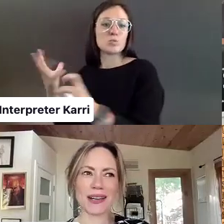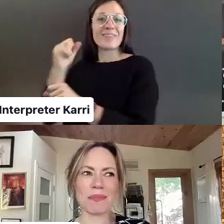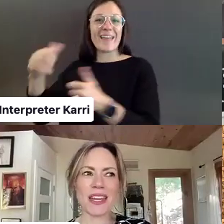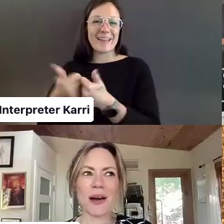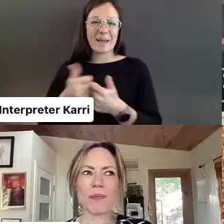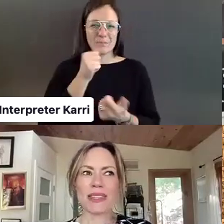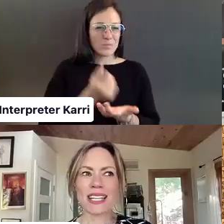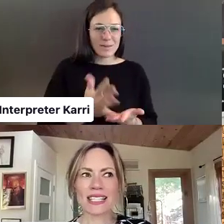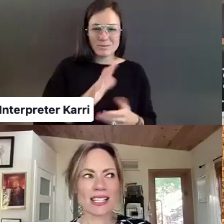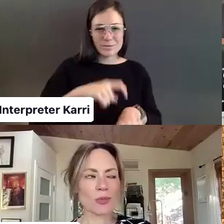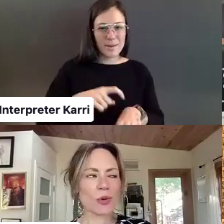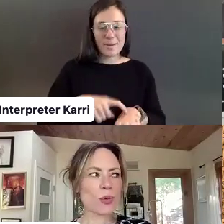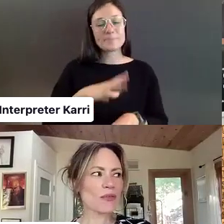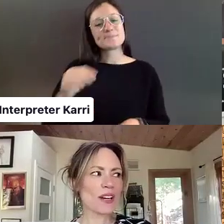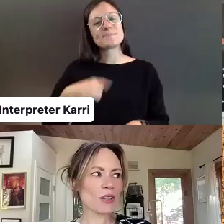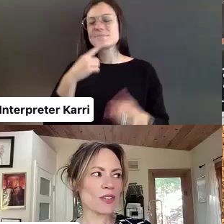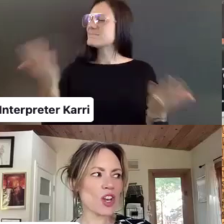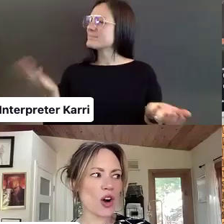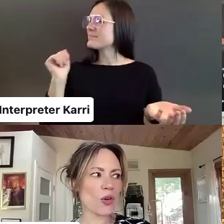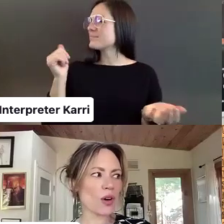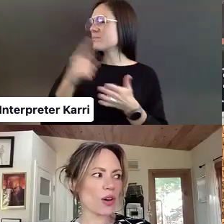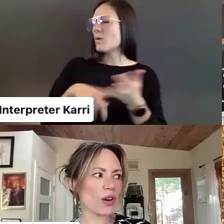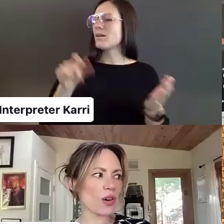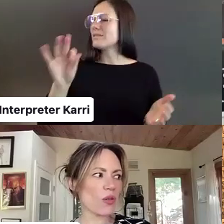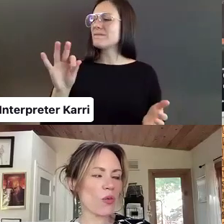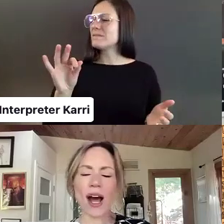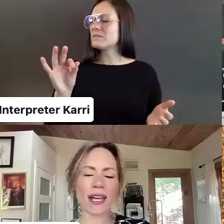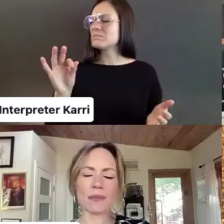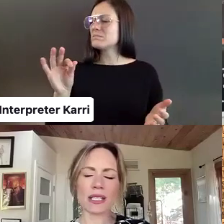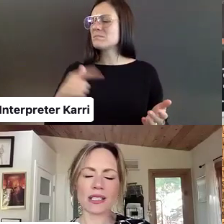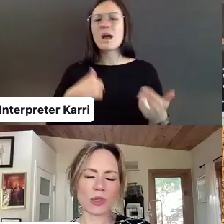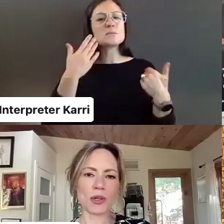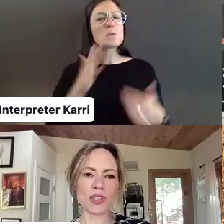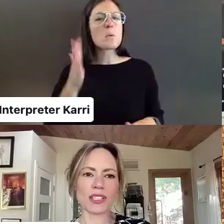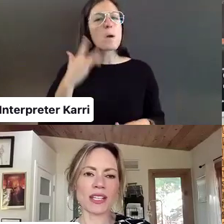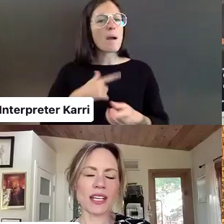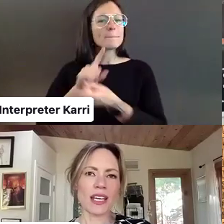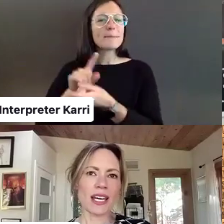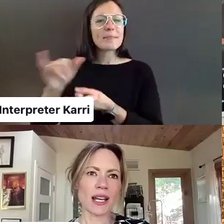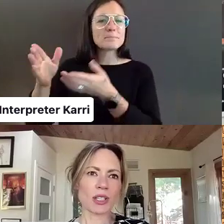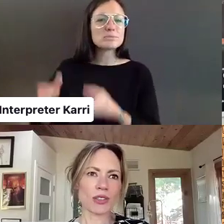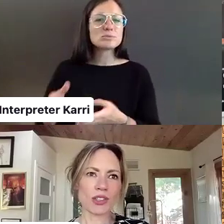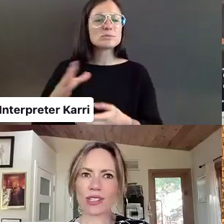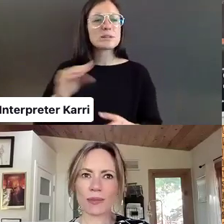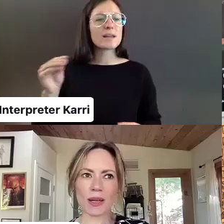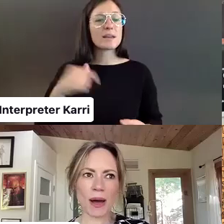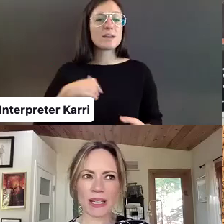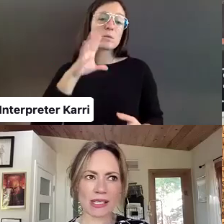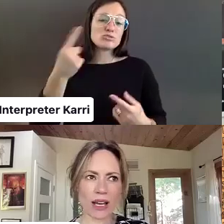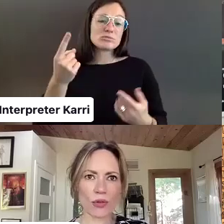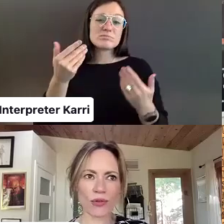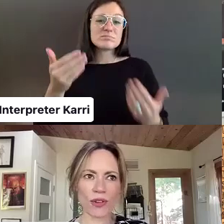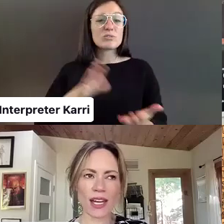of time. But then I said, well, what if I don't even know why I'm meeting this person and I'm going to learn something